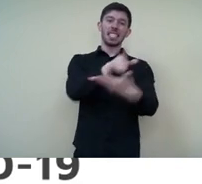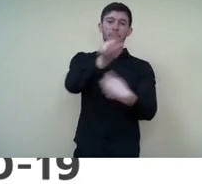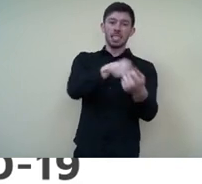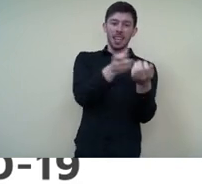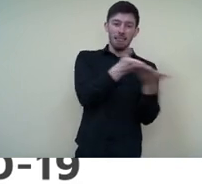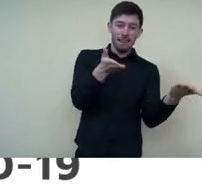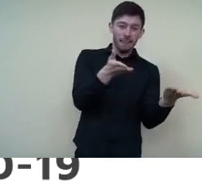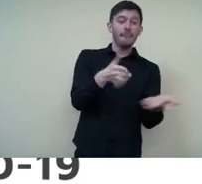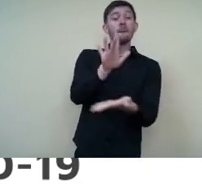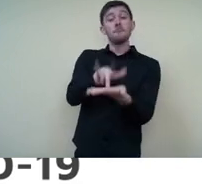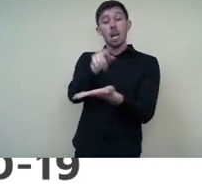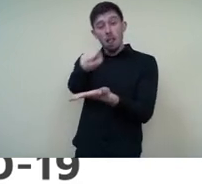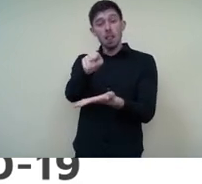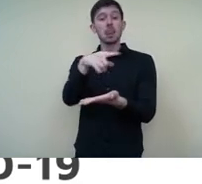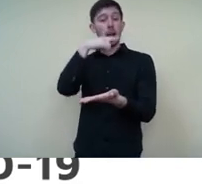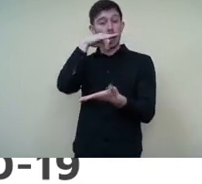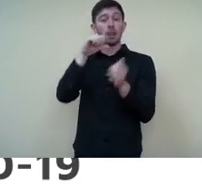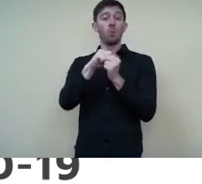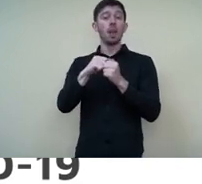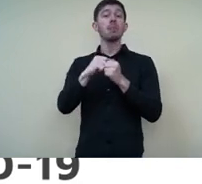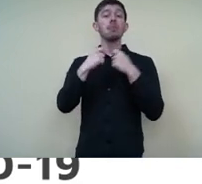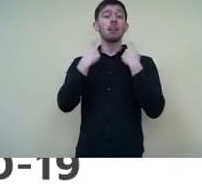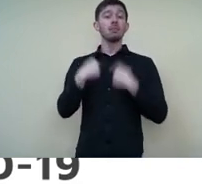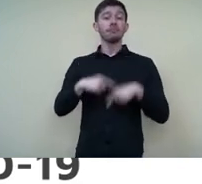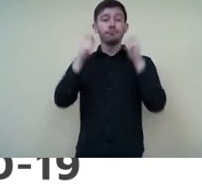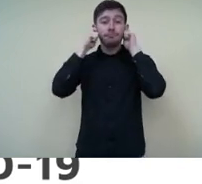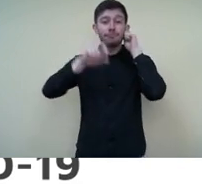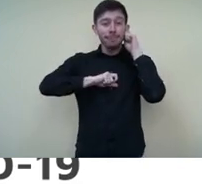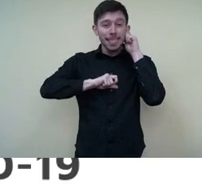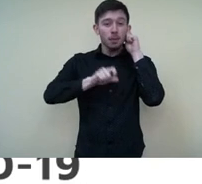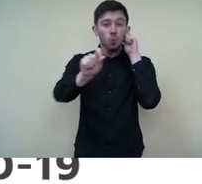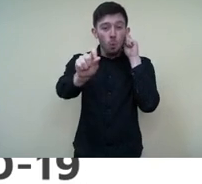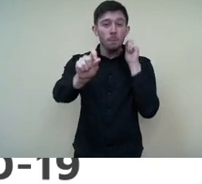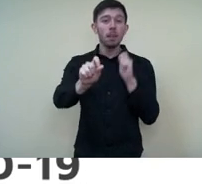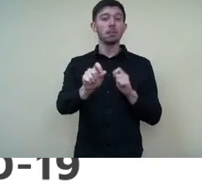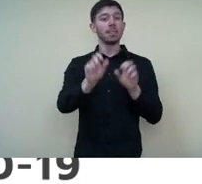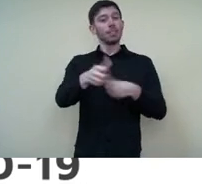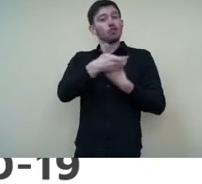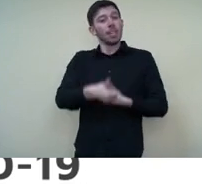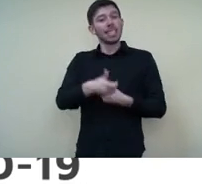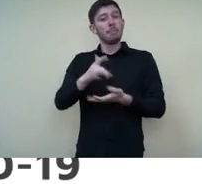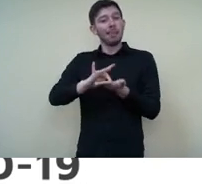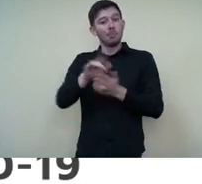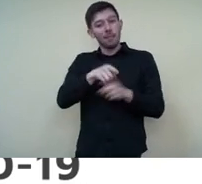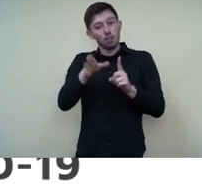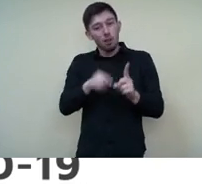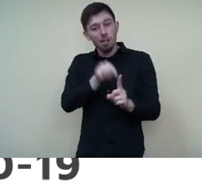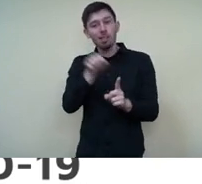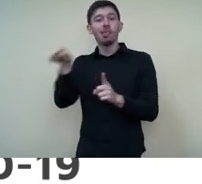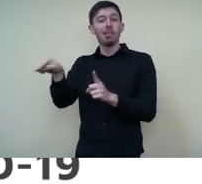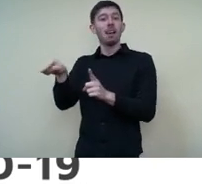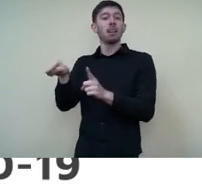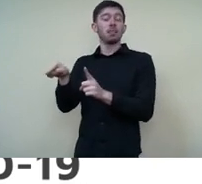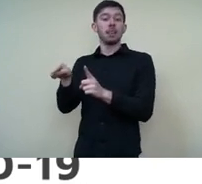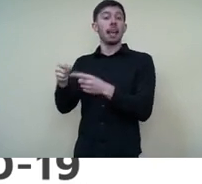The middle, this child being armed with a stethoscope, right? Like you can trust the medical profession. And in the very last one, this idea of getting